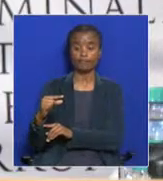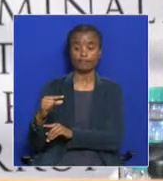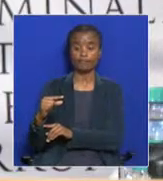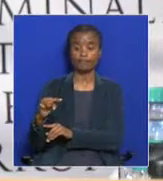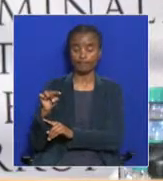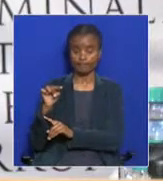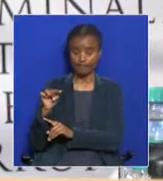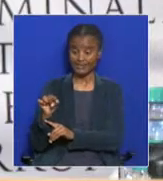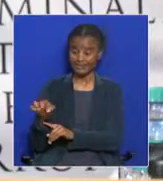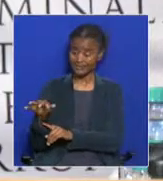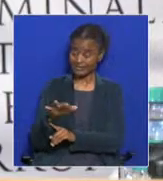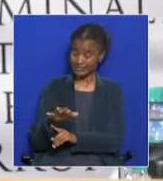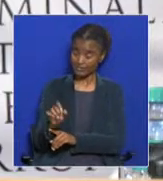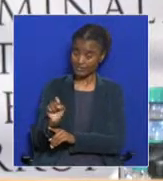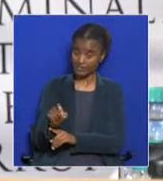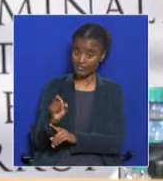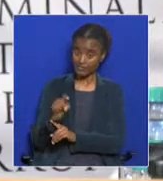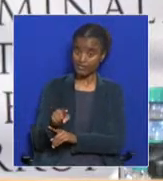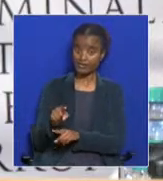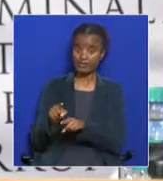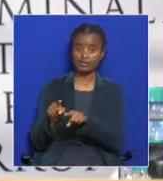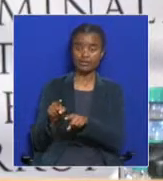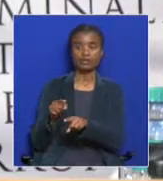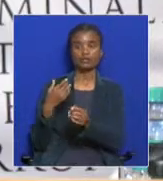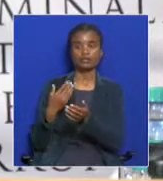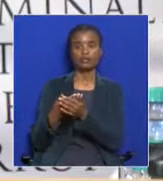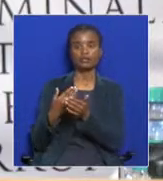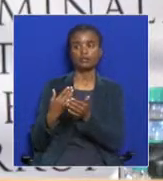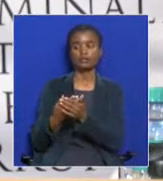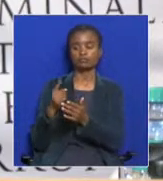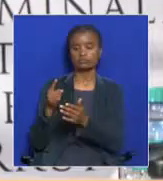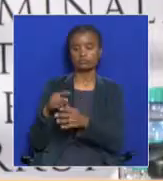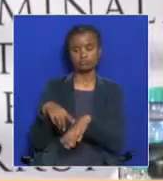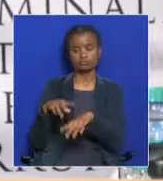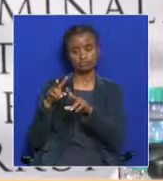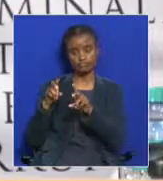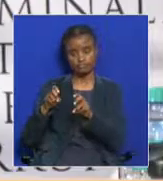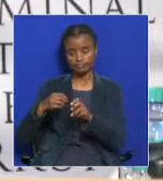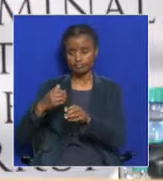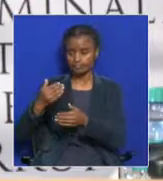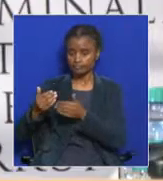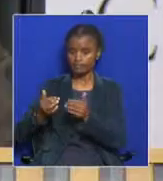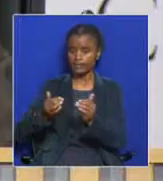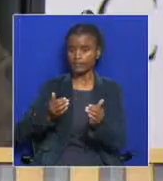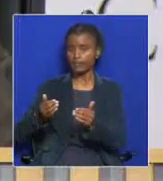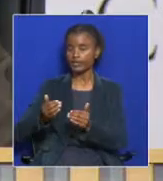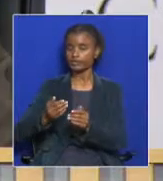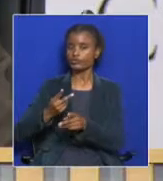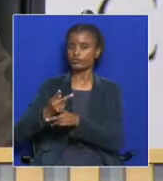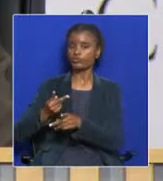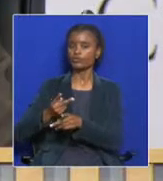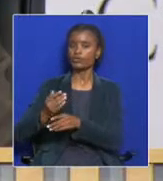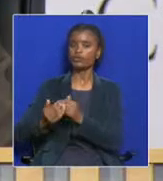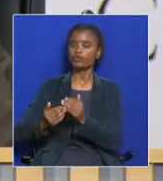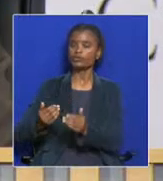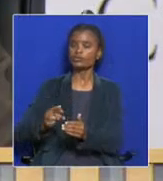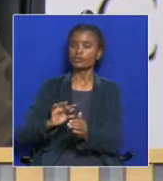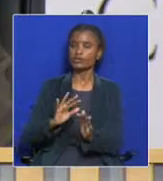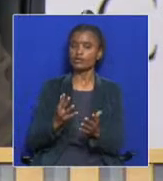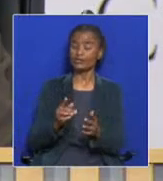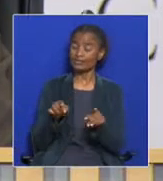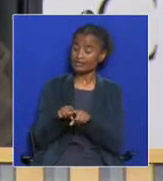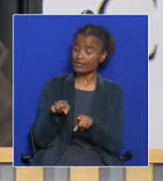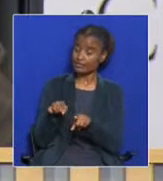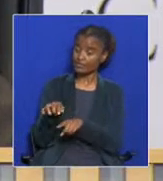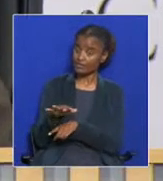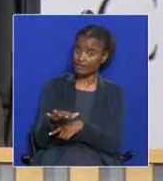that you say was highly risky because it's closer to Umlazi and the like? Are you able to come up with a logical explanation